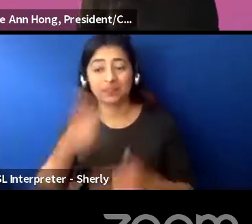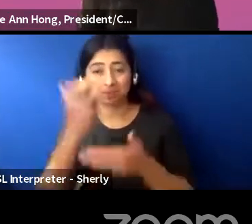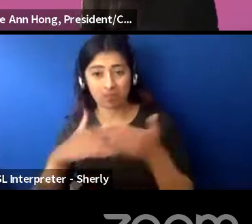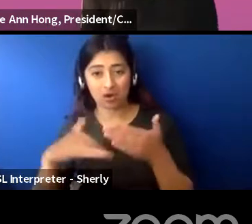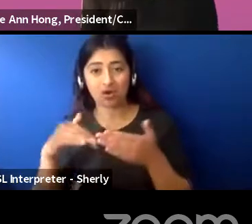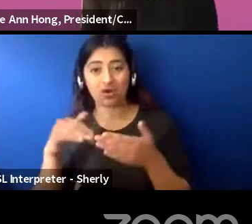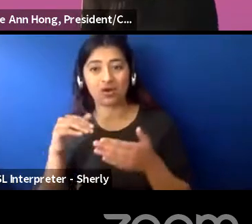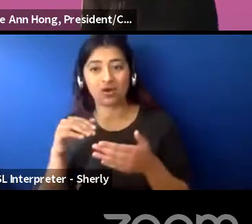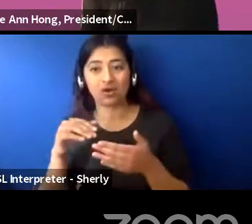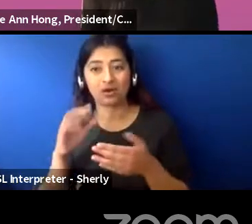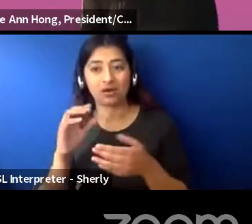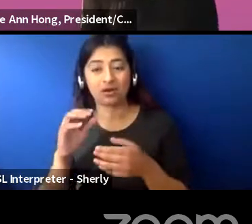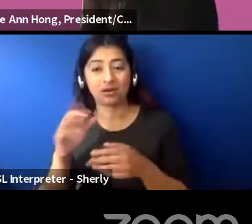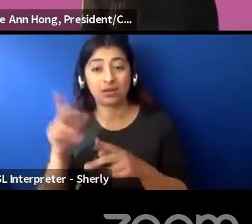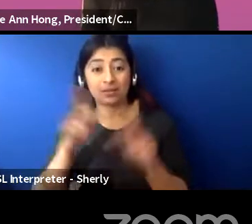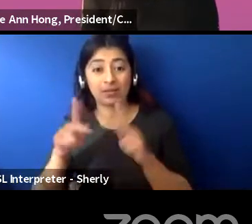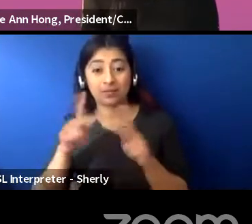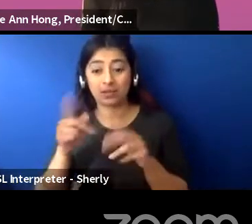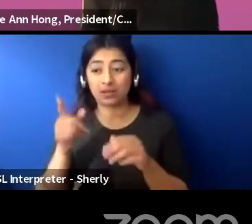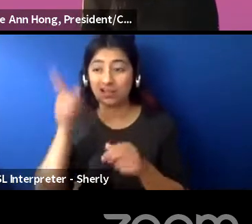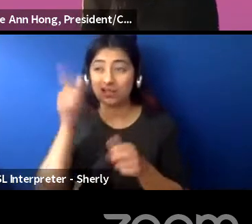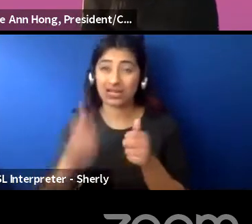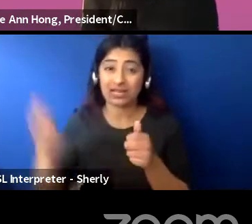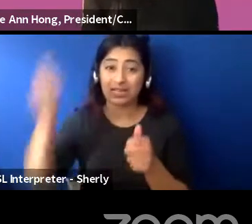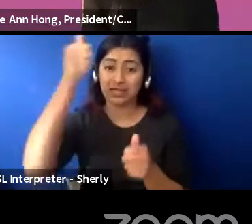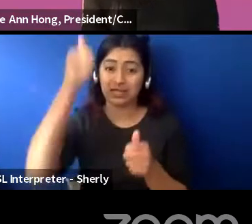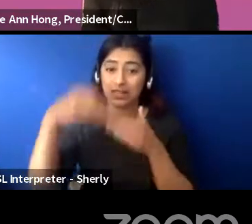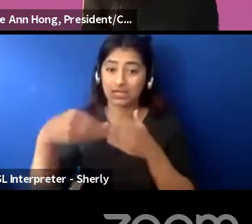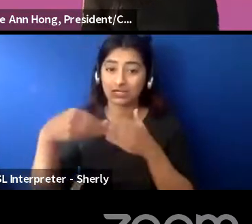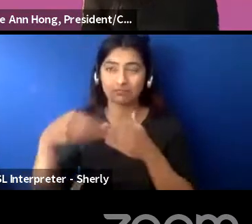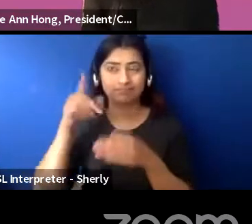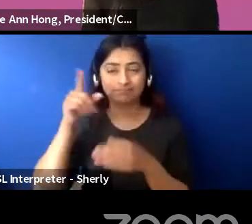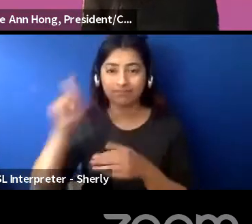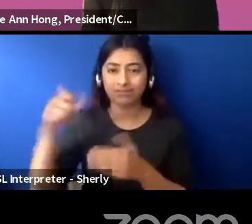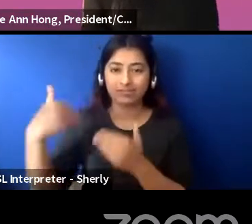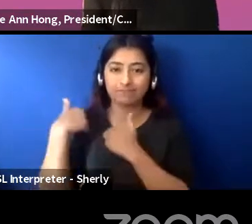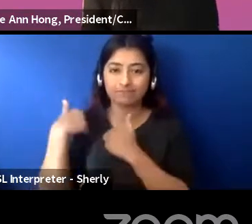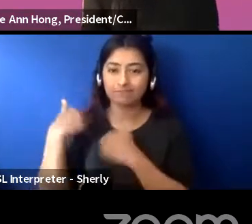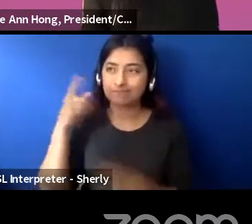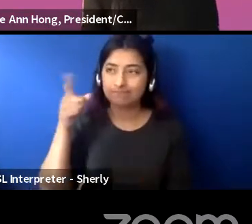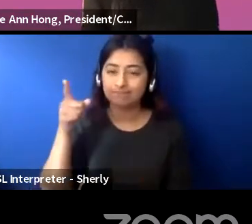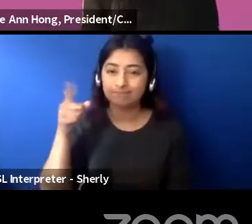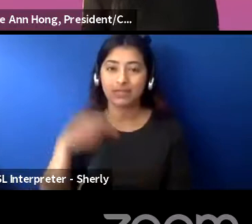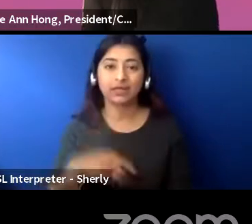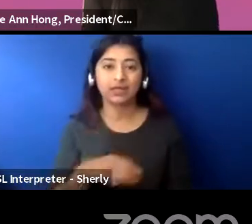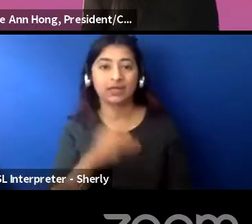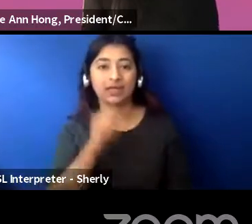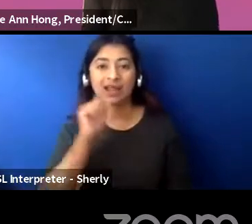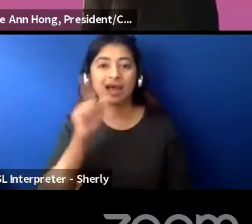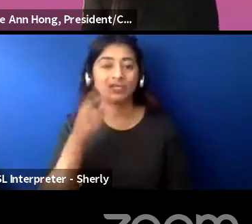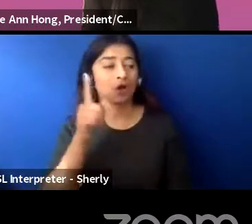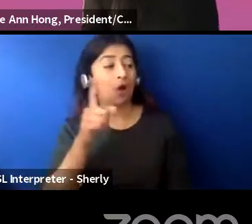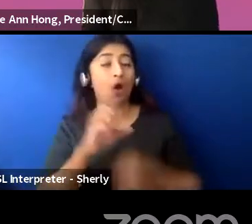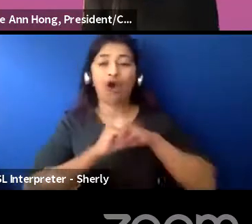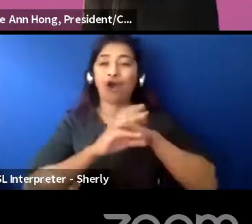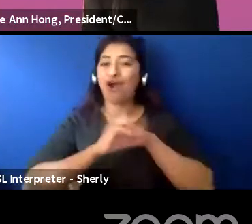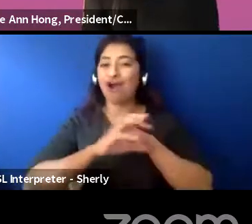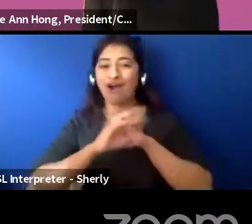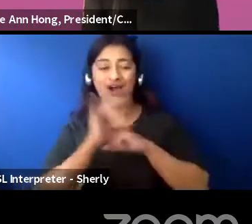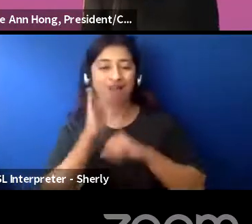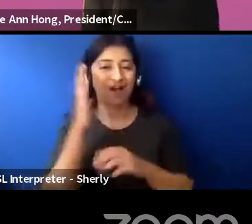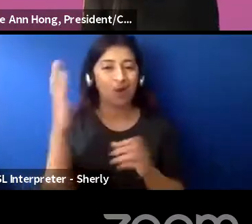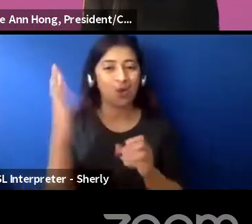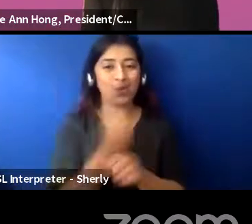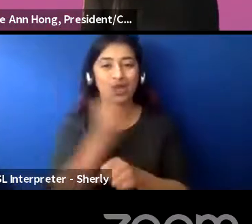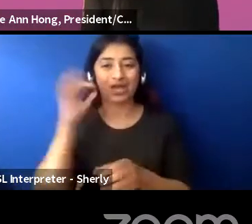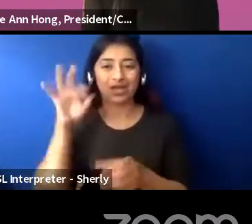our people in leadership accountable. So it's not just a platform that you ran on in order to win the